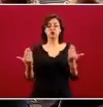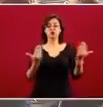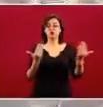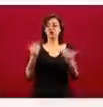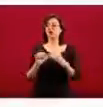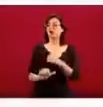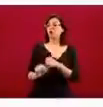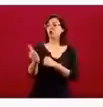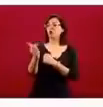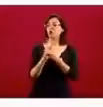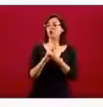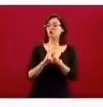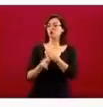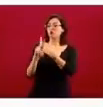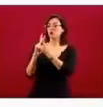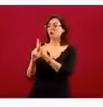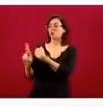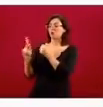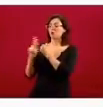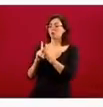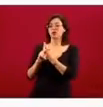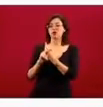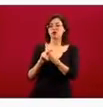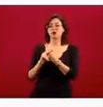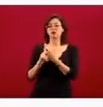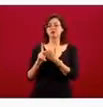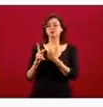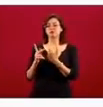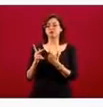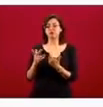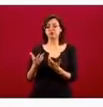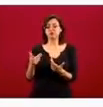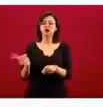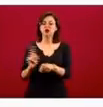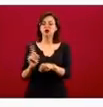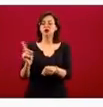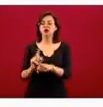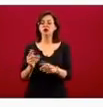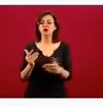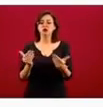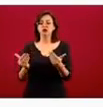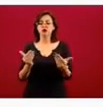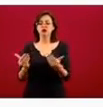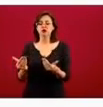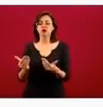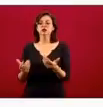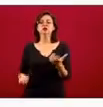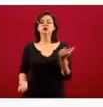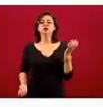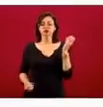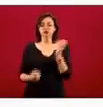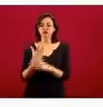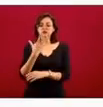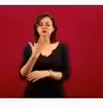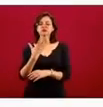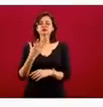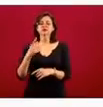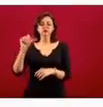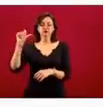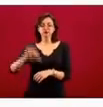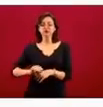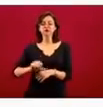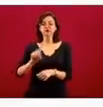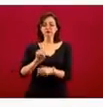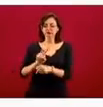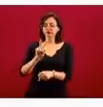Now we have this same curve, but we are comparing it to the behavior of this